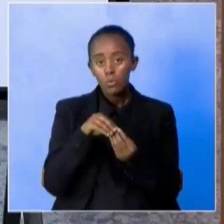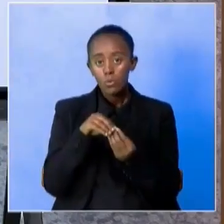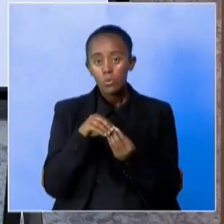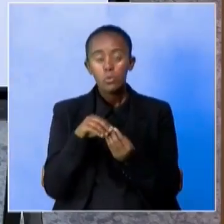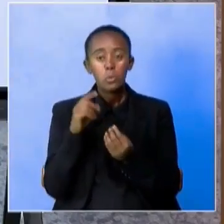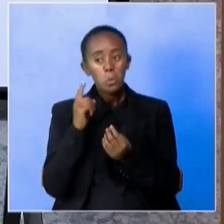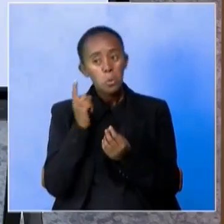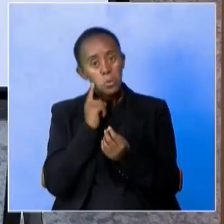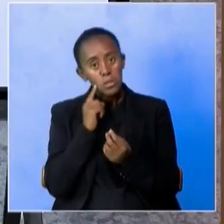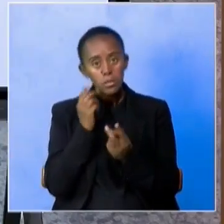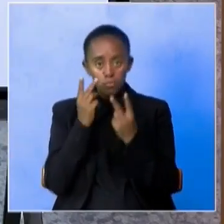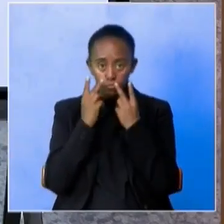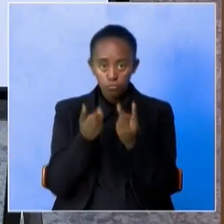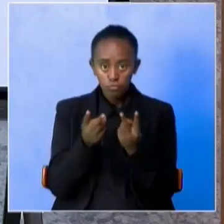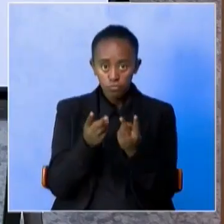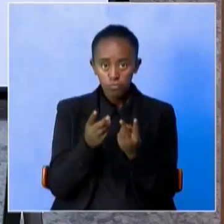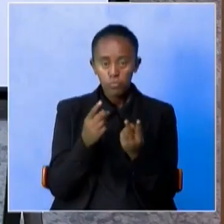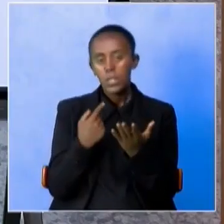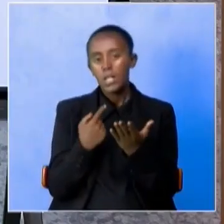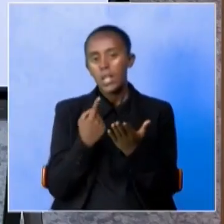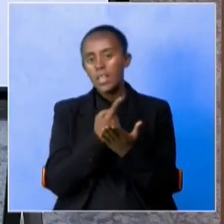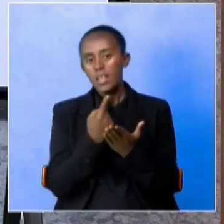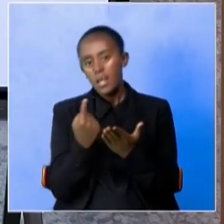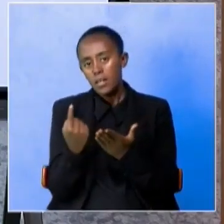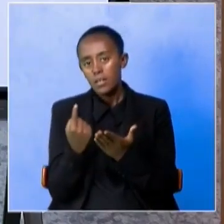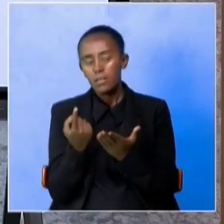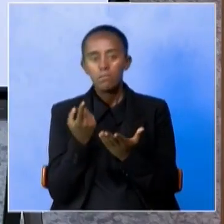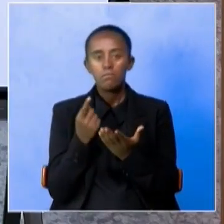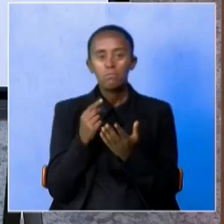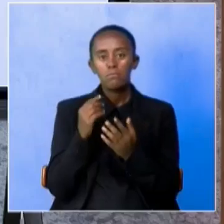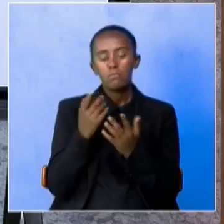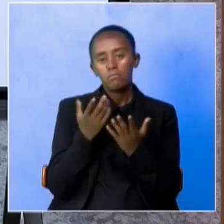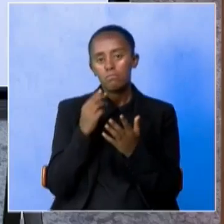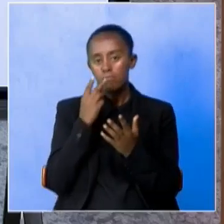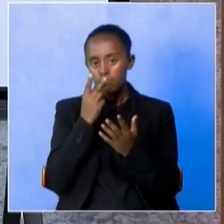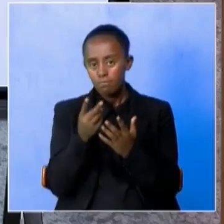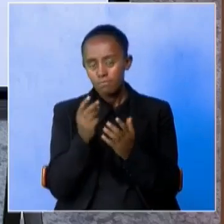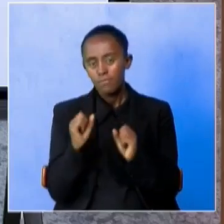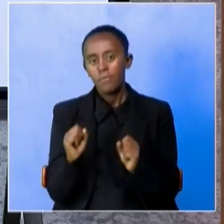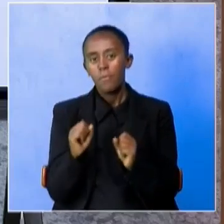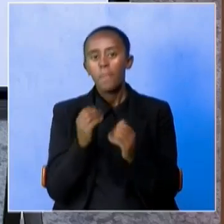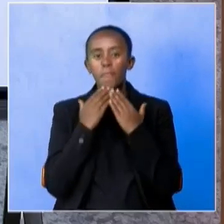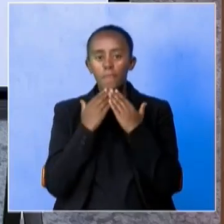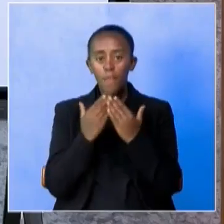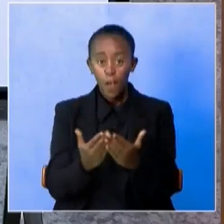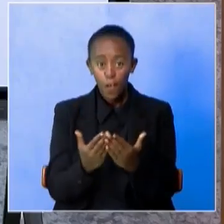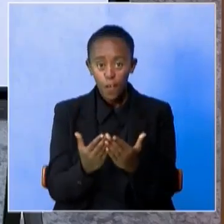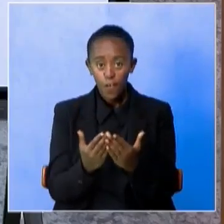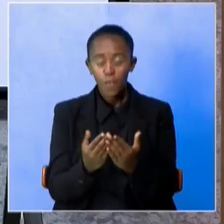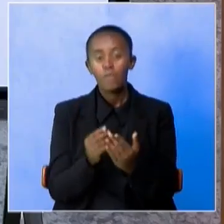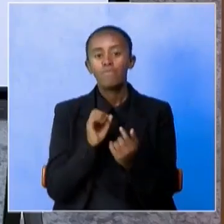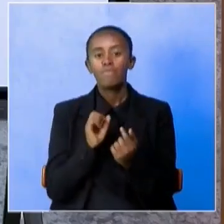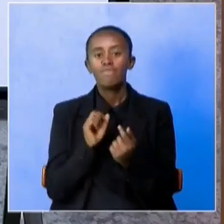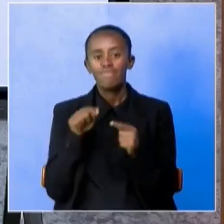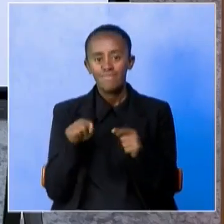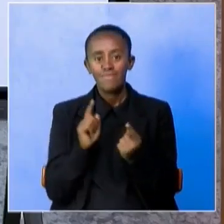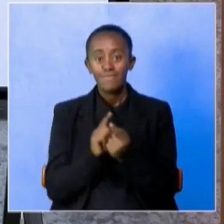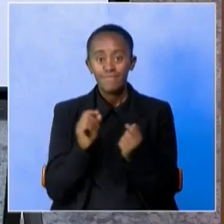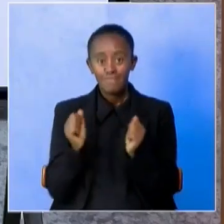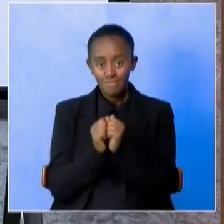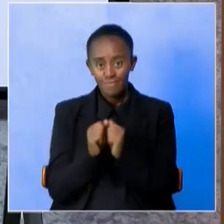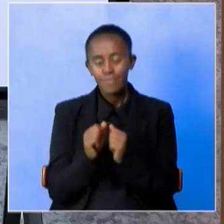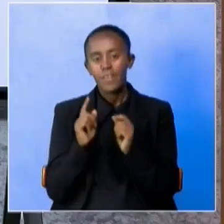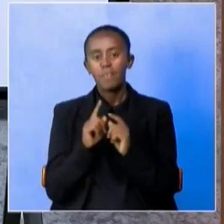when you are listening a certain audio or recording. And thank you all for tuning in today and being